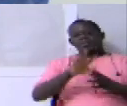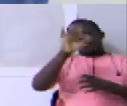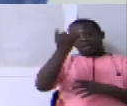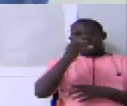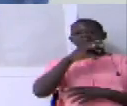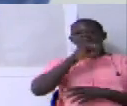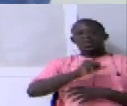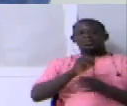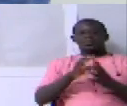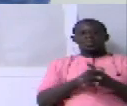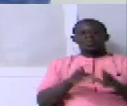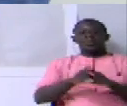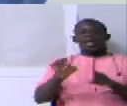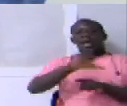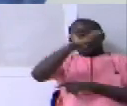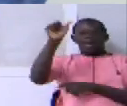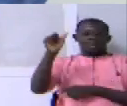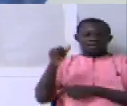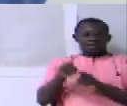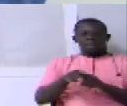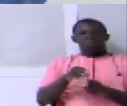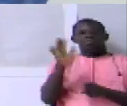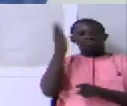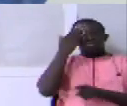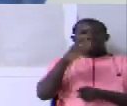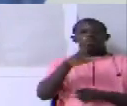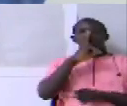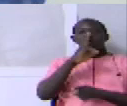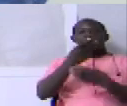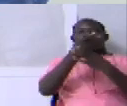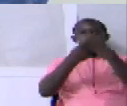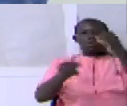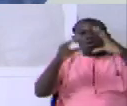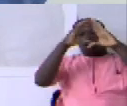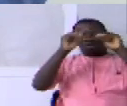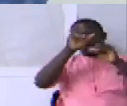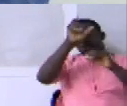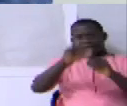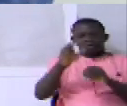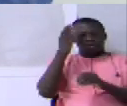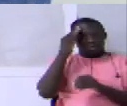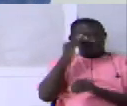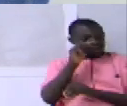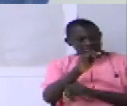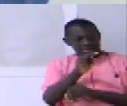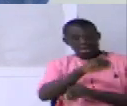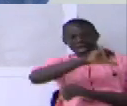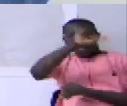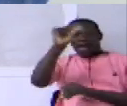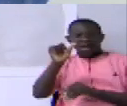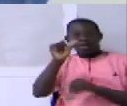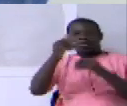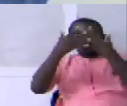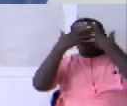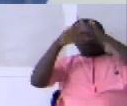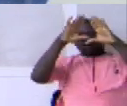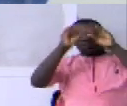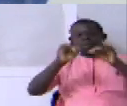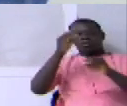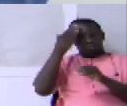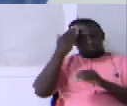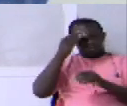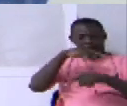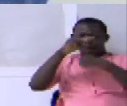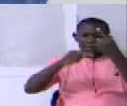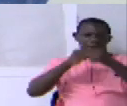Yes, sir. And it was known by both officers and prisoners alike. Adung kabring officer lu kulalu fokata